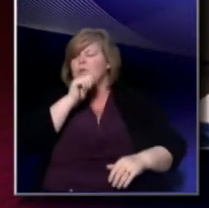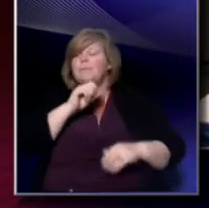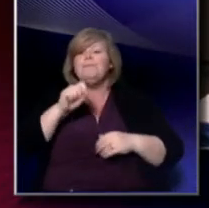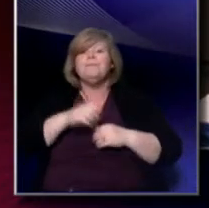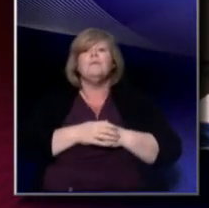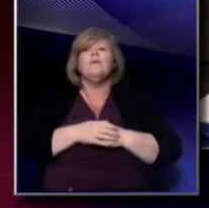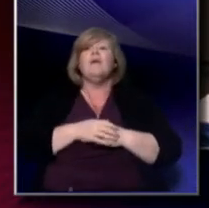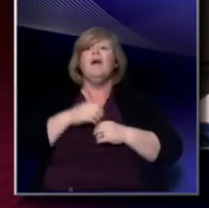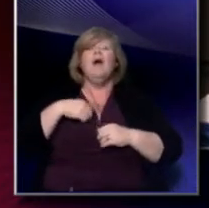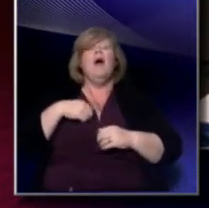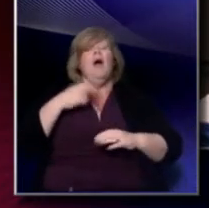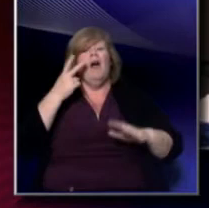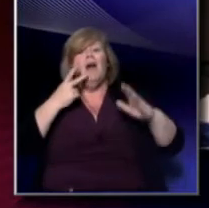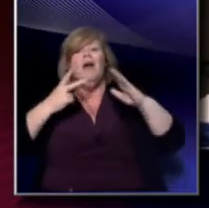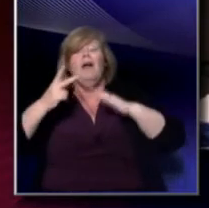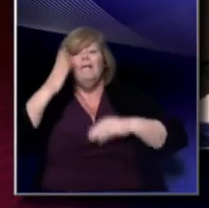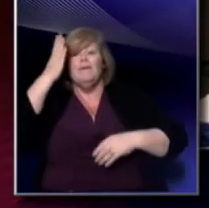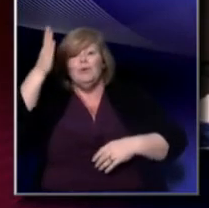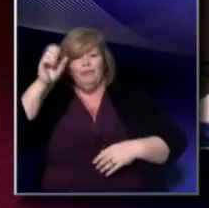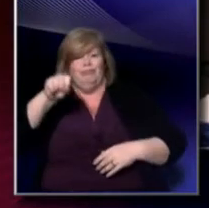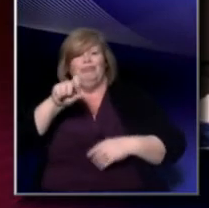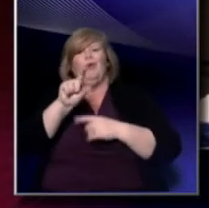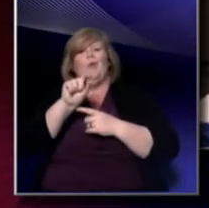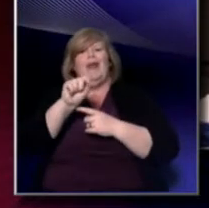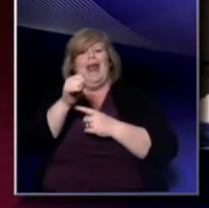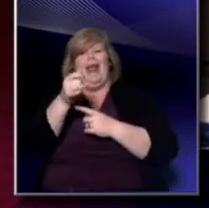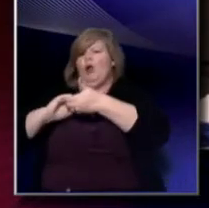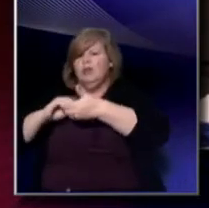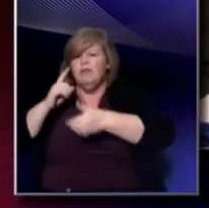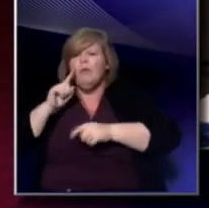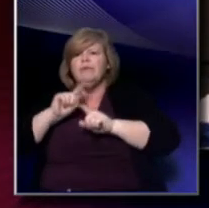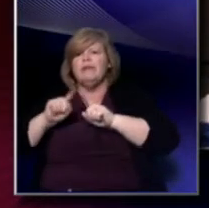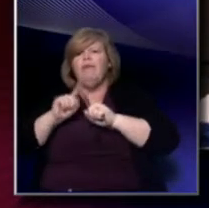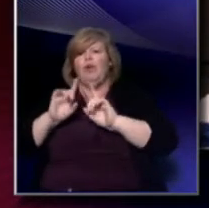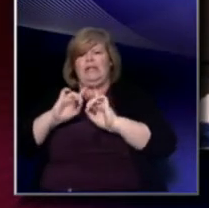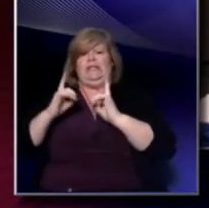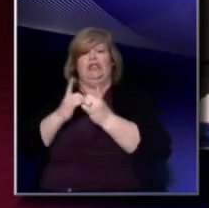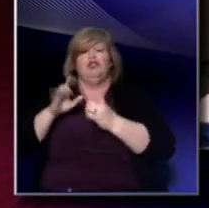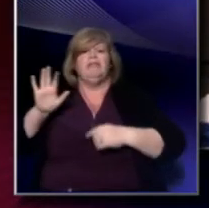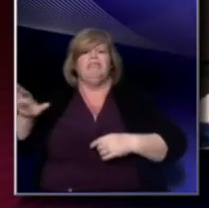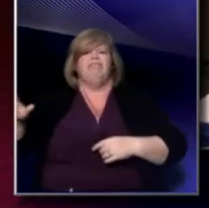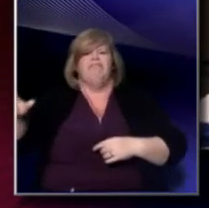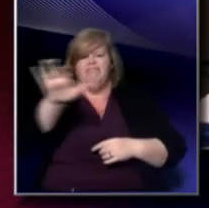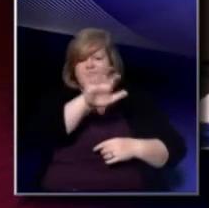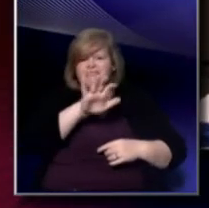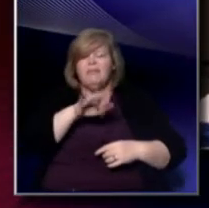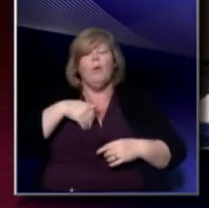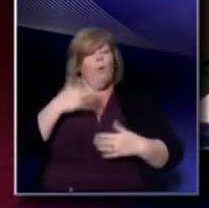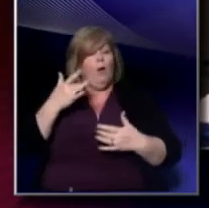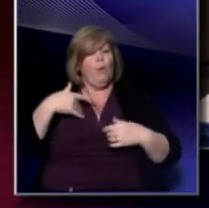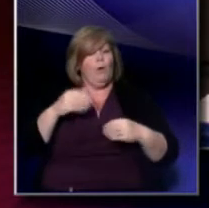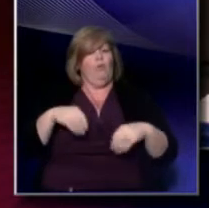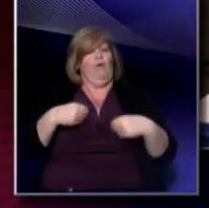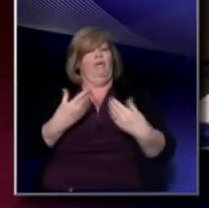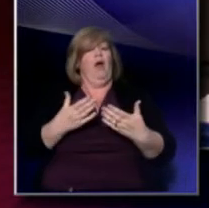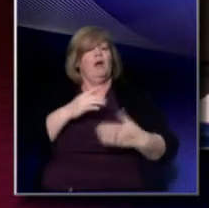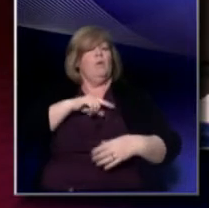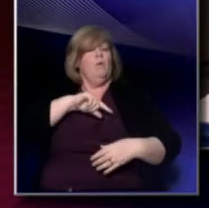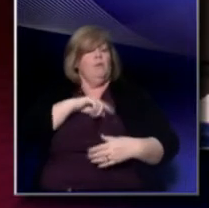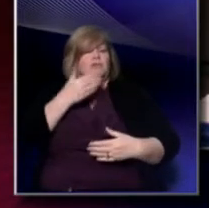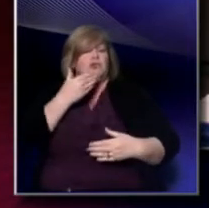that 2018 will become a new place for regional directors, the instruction that you heard about earlier from Ms. Velasquez.